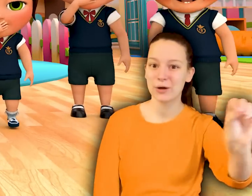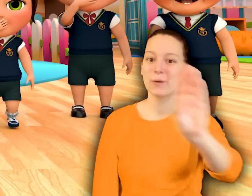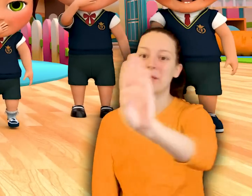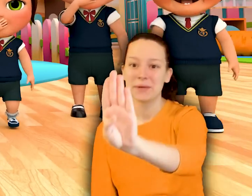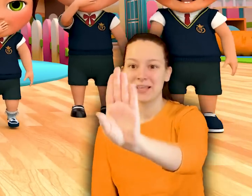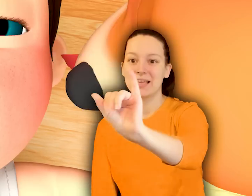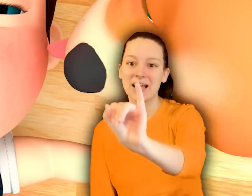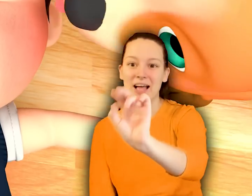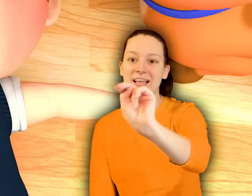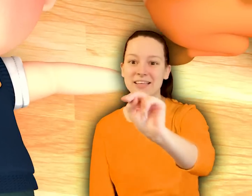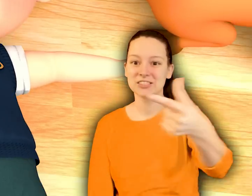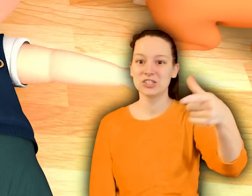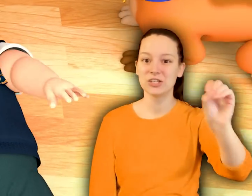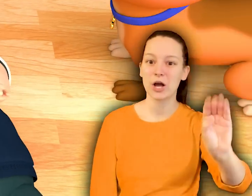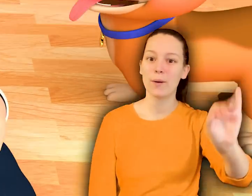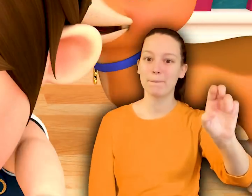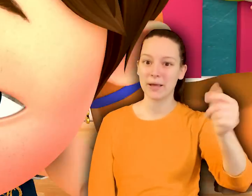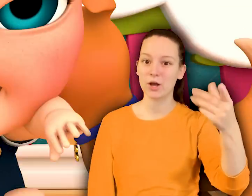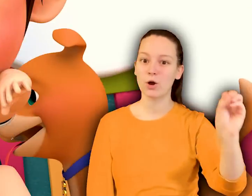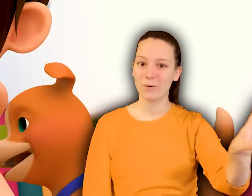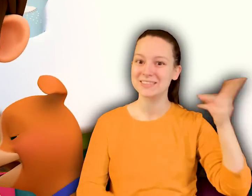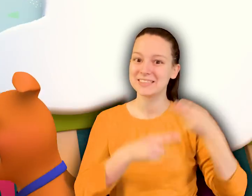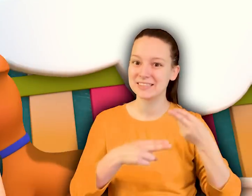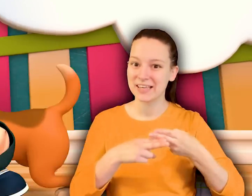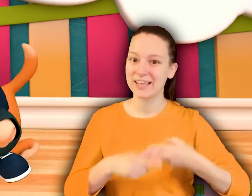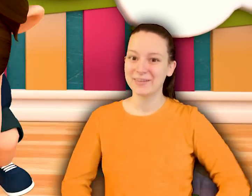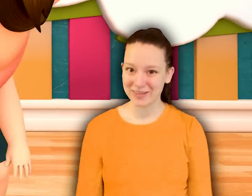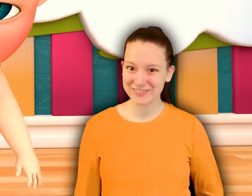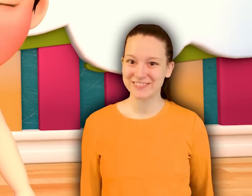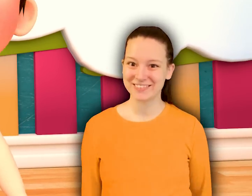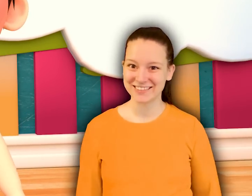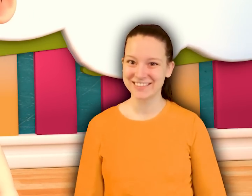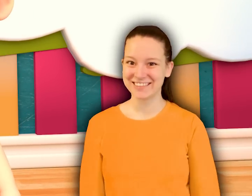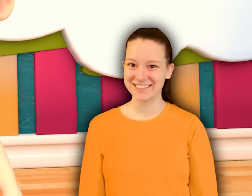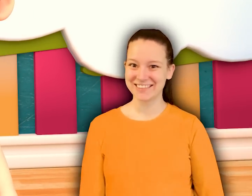g o b i n g o when Bingle was his